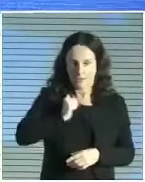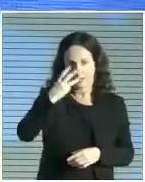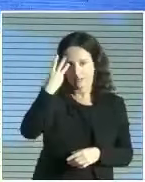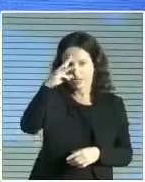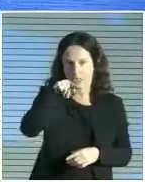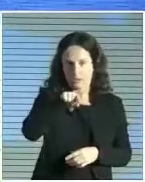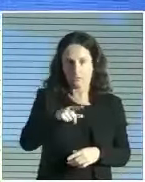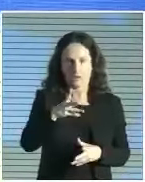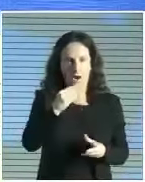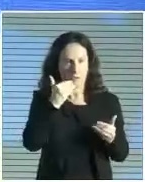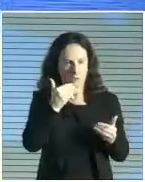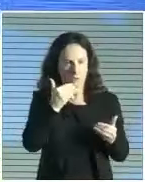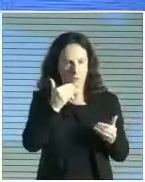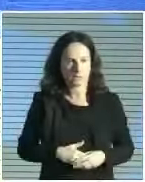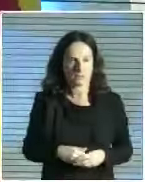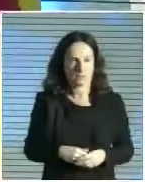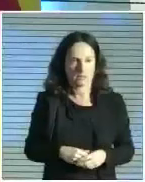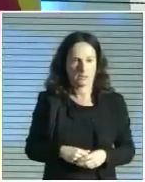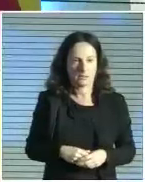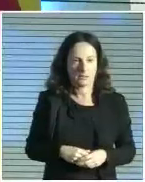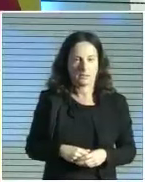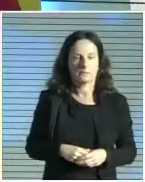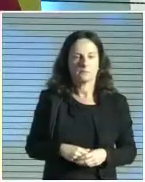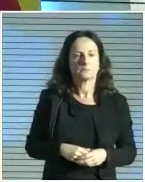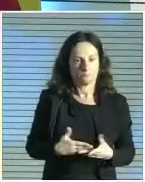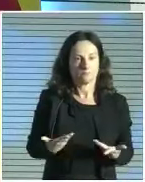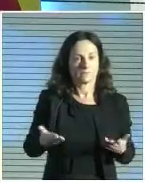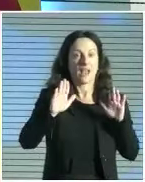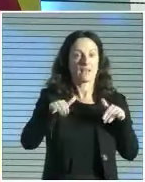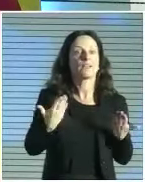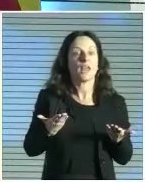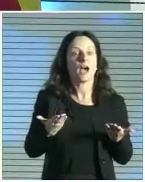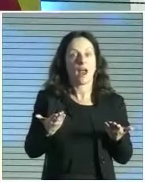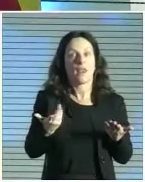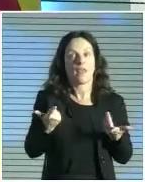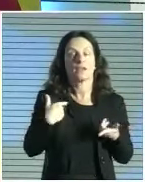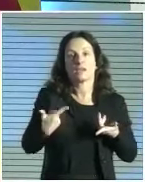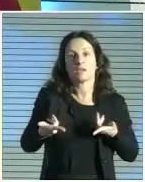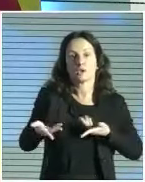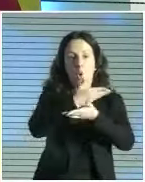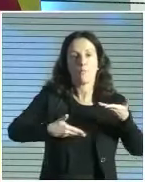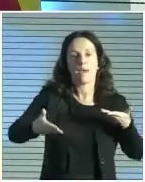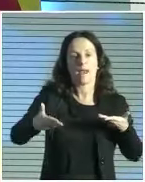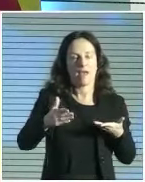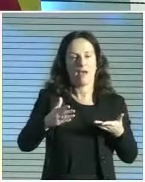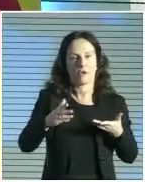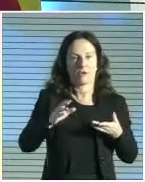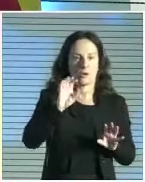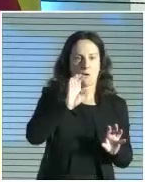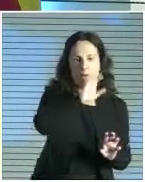that cooperation at subnational level, Gracen. That was what we were discussing before, and that's why I'm very pleased to have you